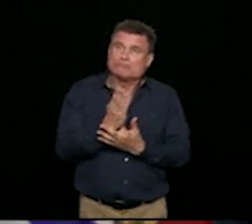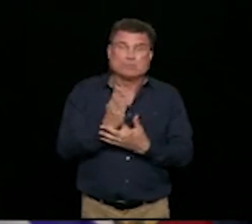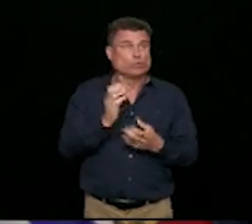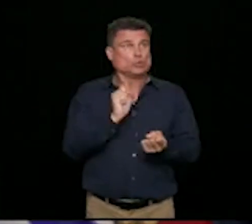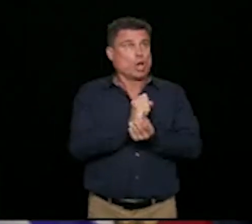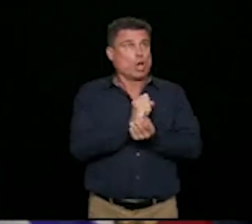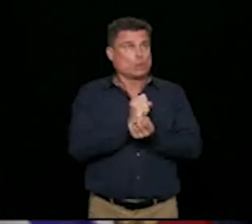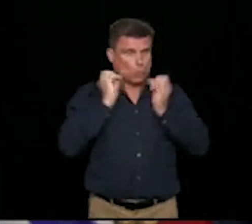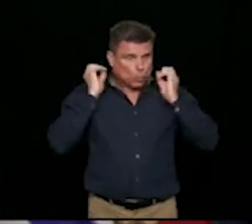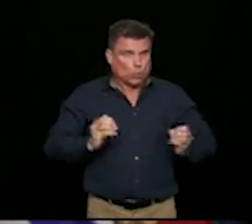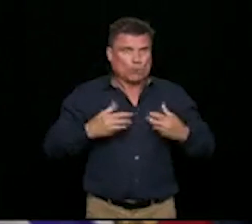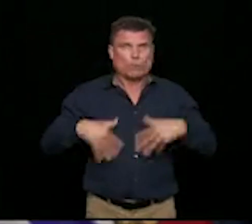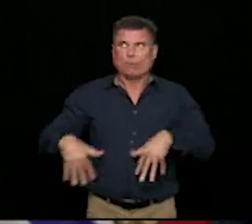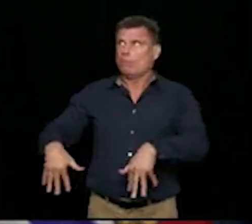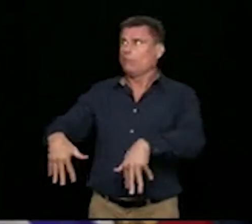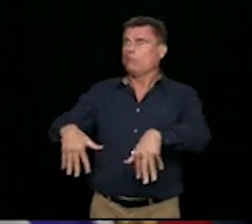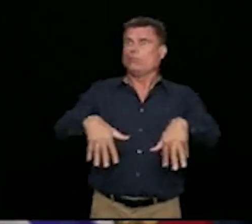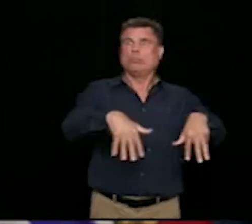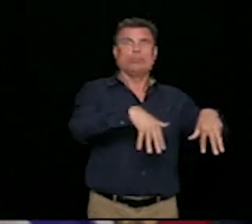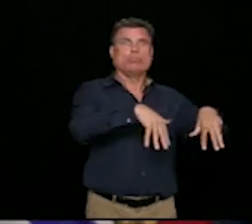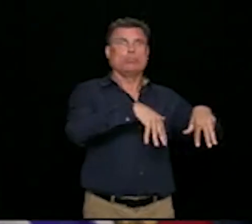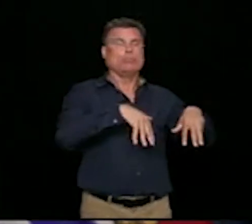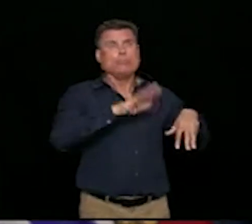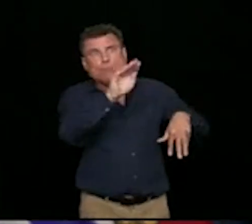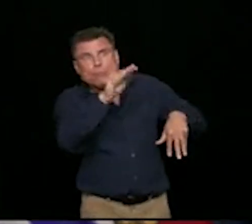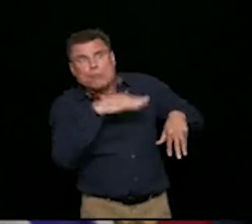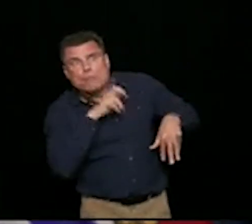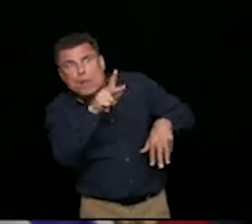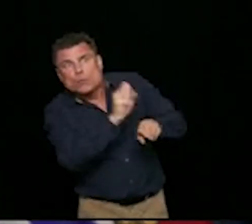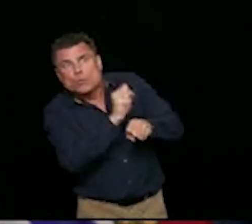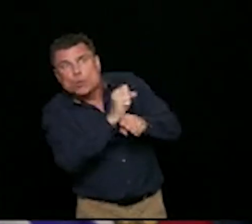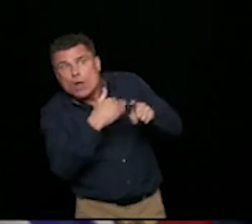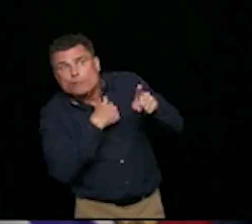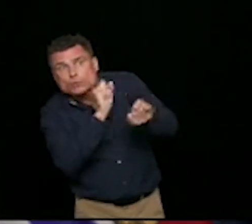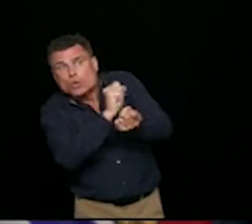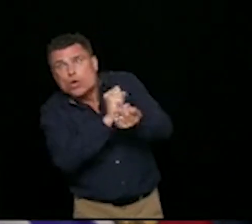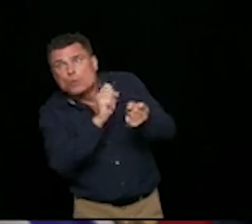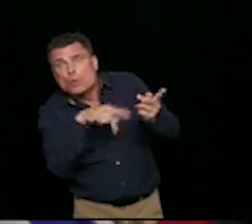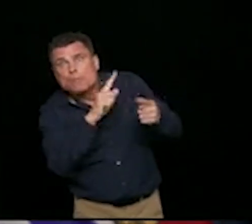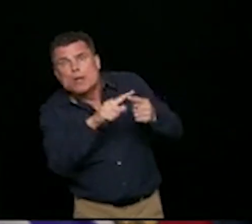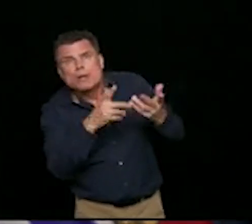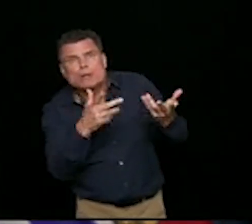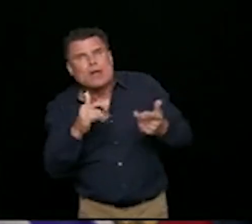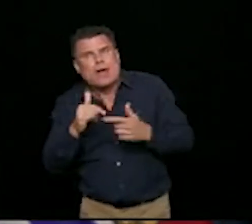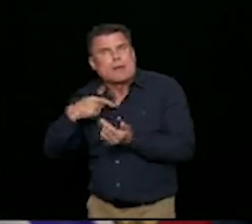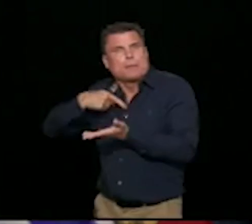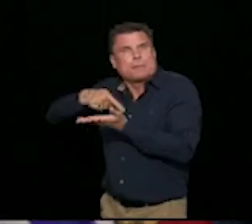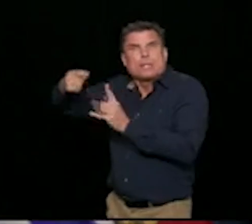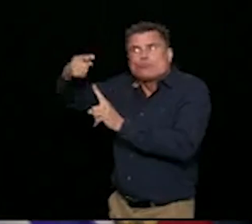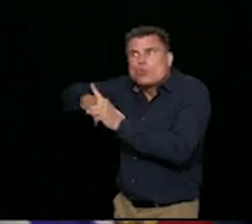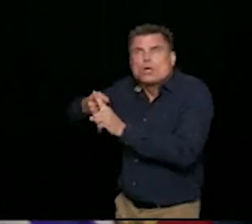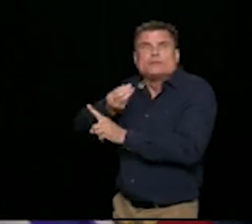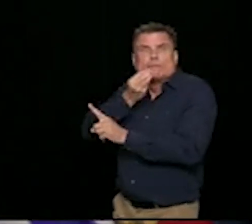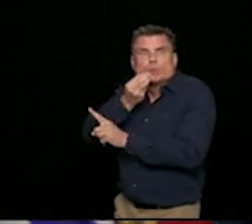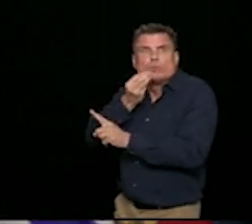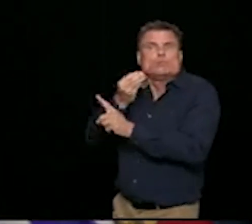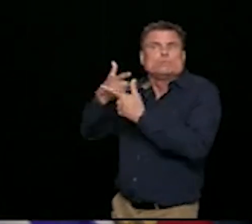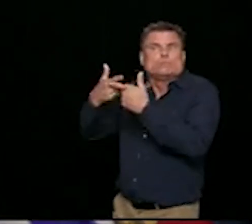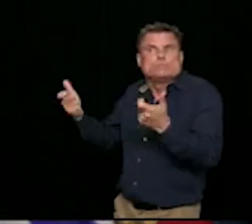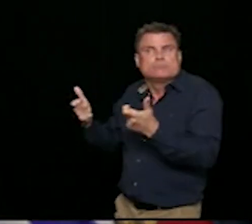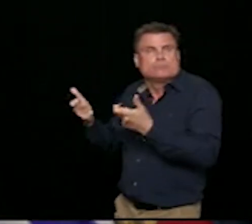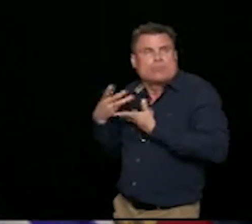one of the worst time a worker can go through when they lose their job in the first place and then not knowing if they're going